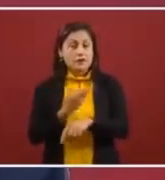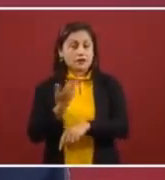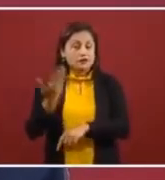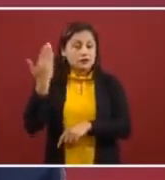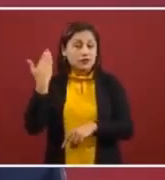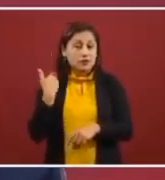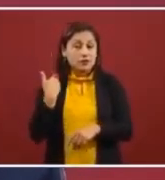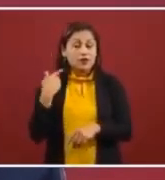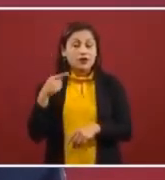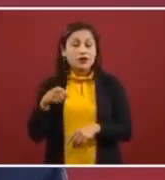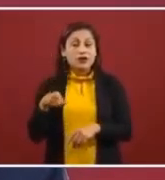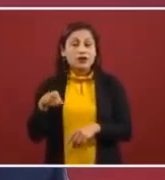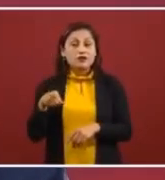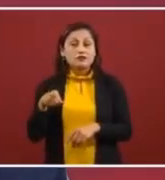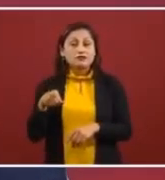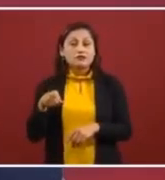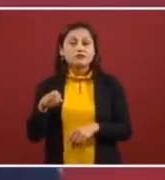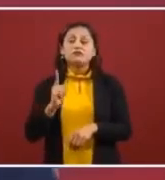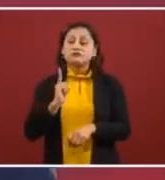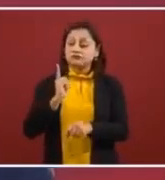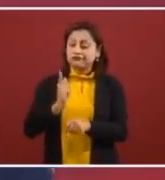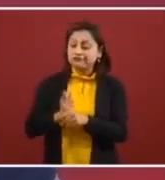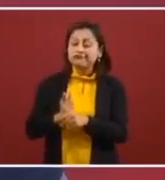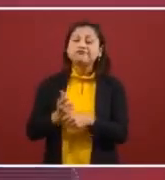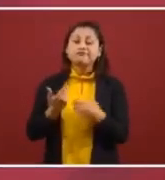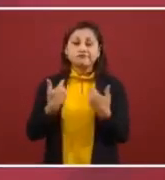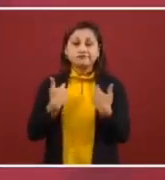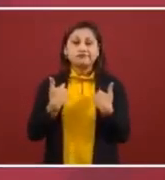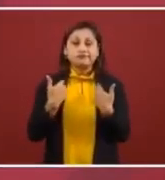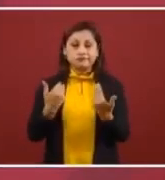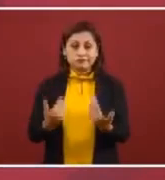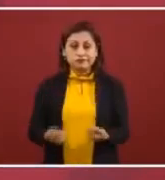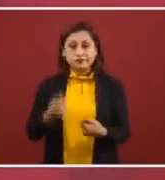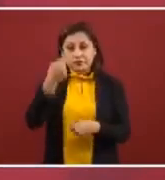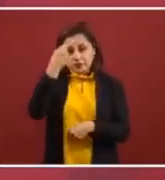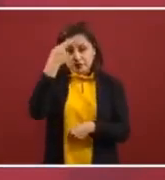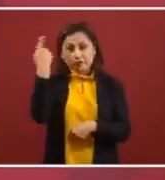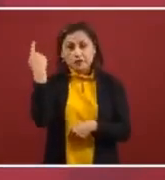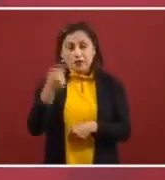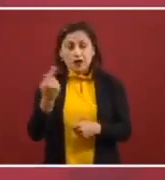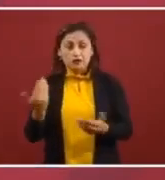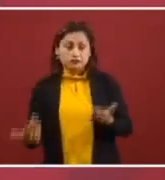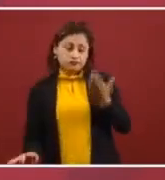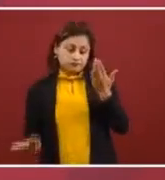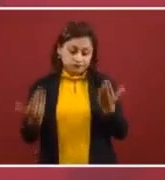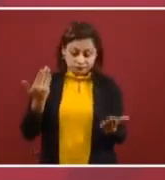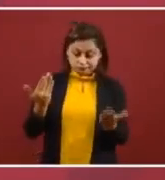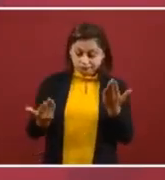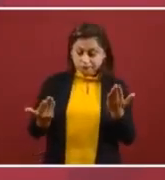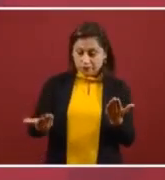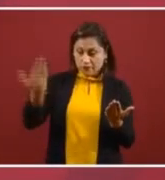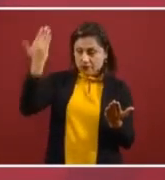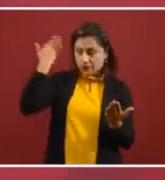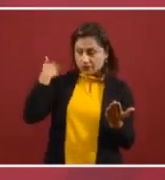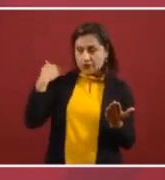was good in that case in order to confront the two problems or